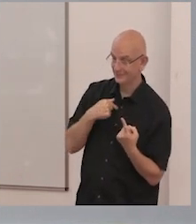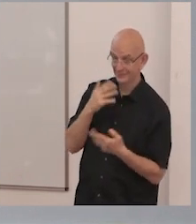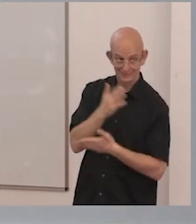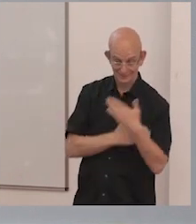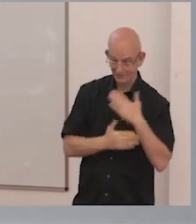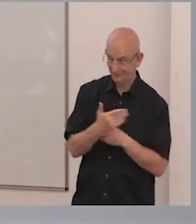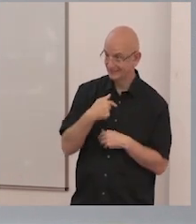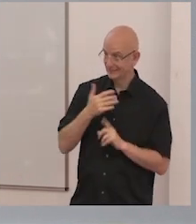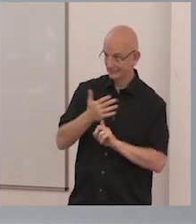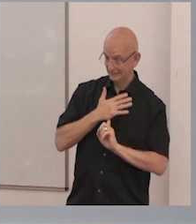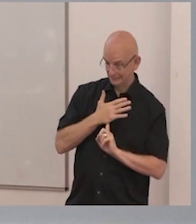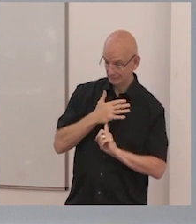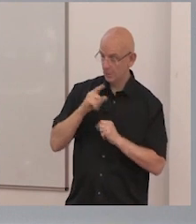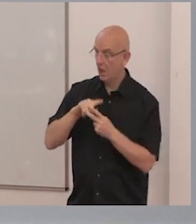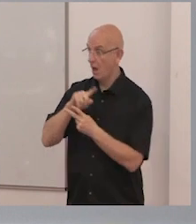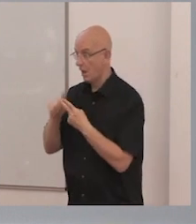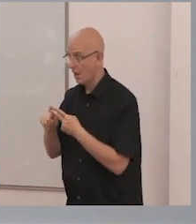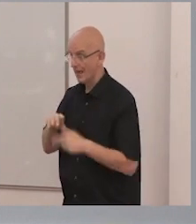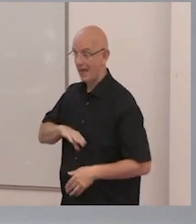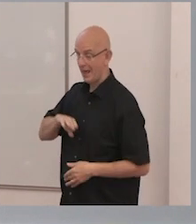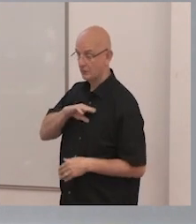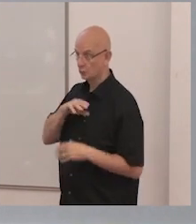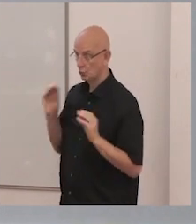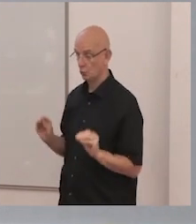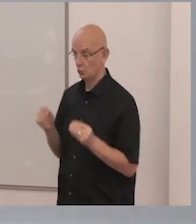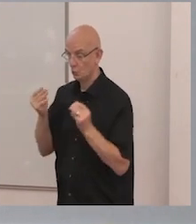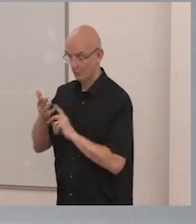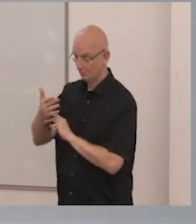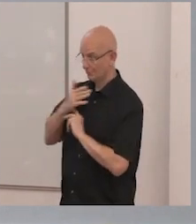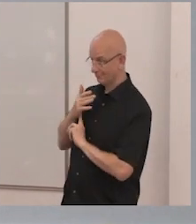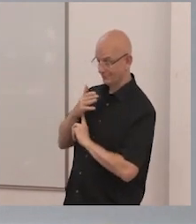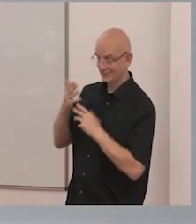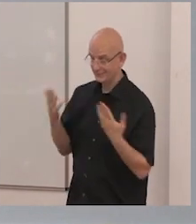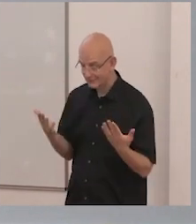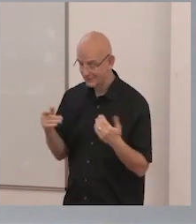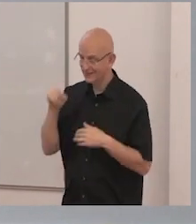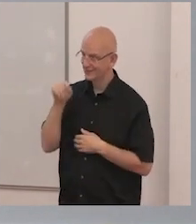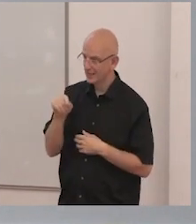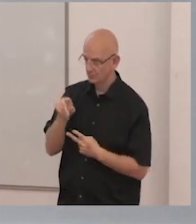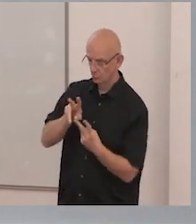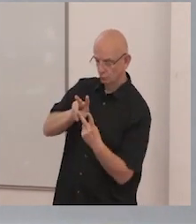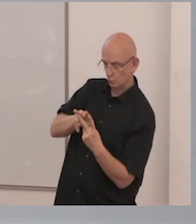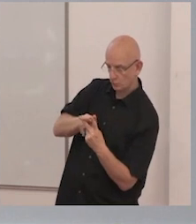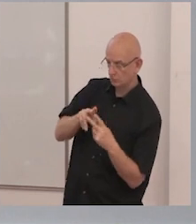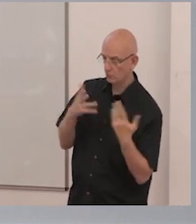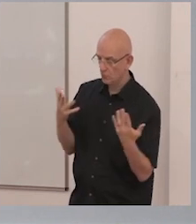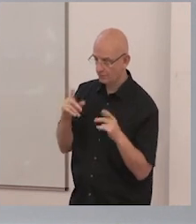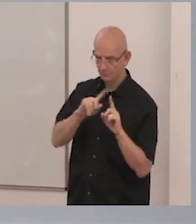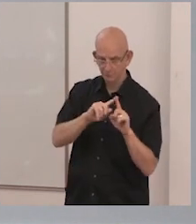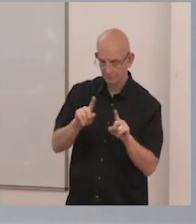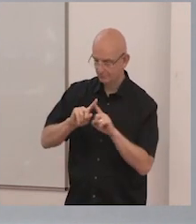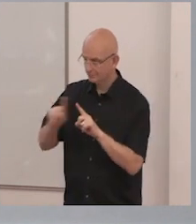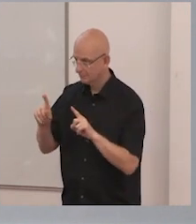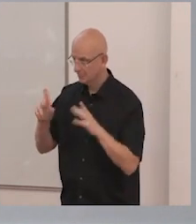of discrimination because of the intersection between disability and age. So they